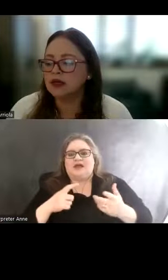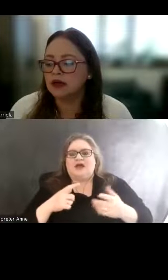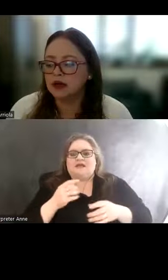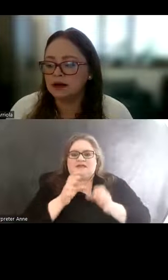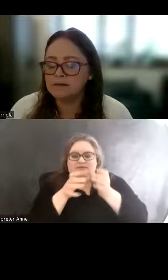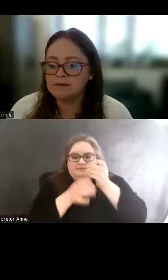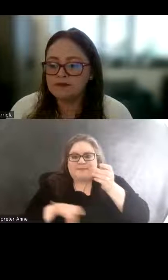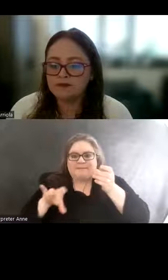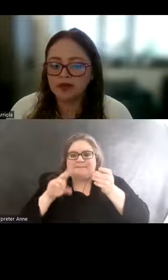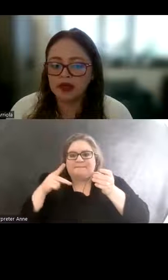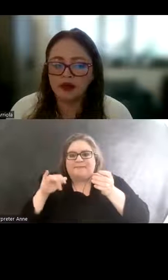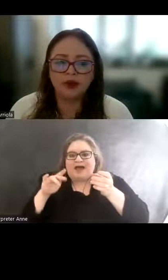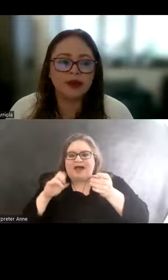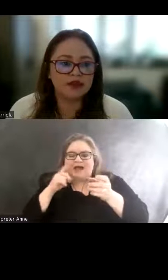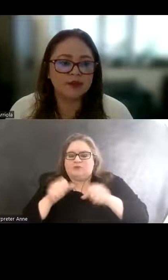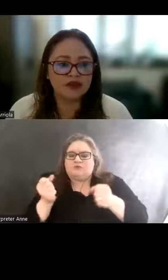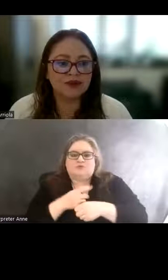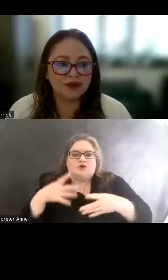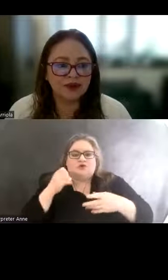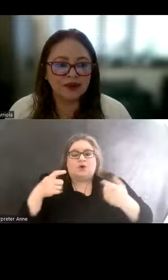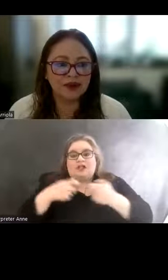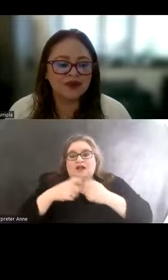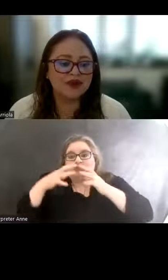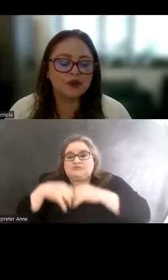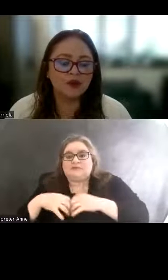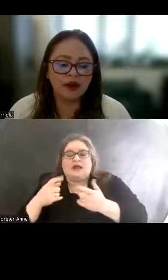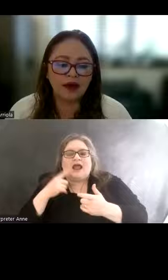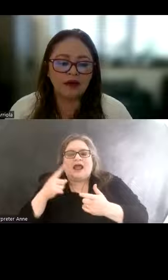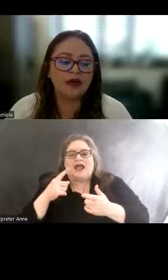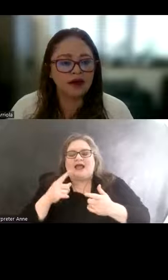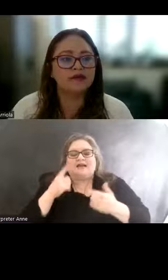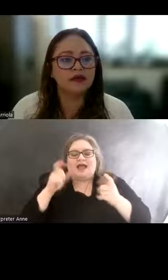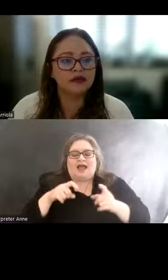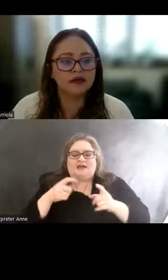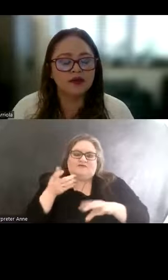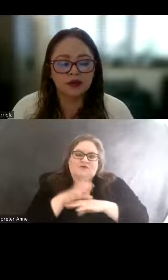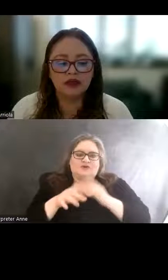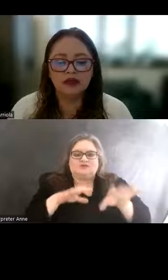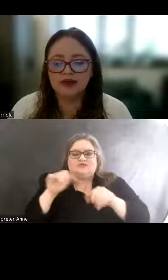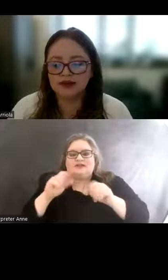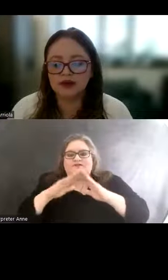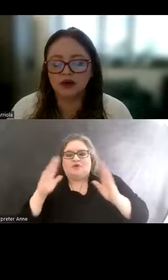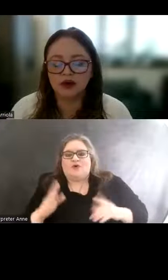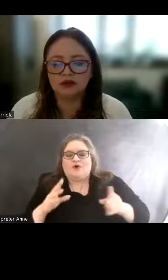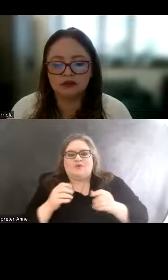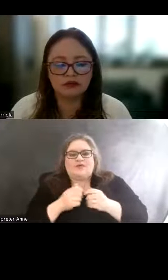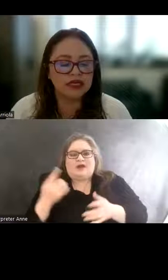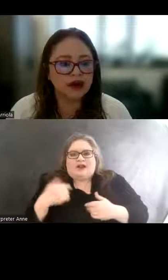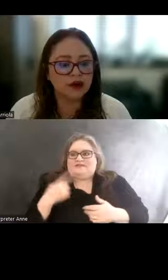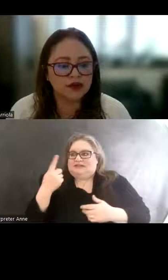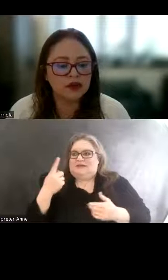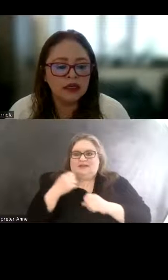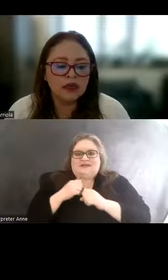electricity, and they were being displaced from their homes without having something consistent or